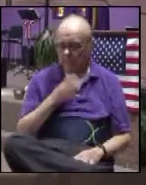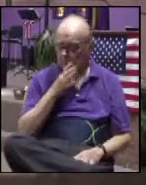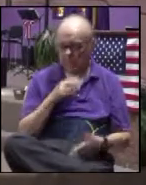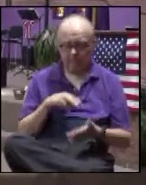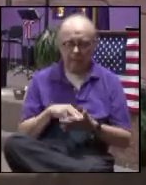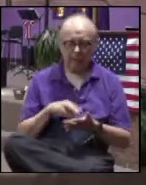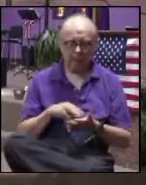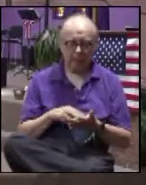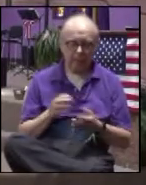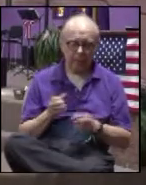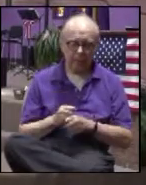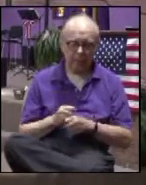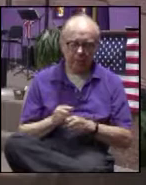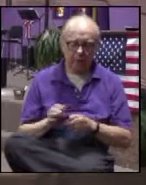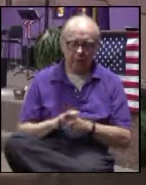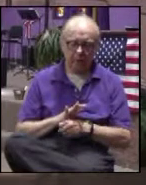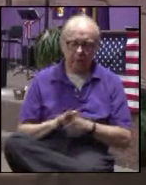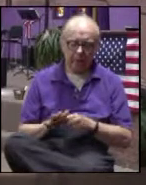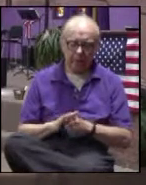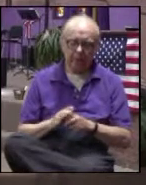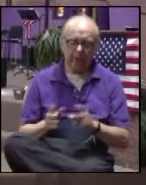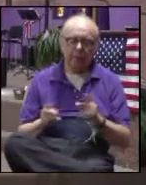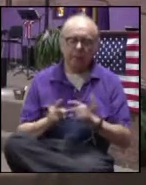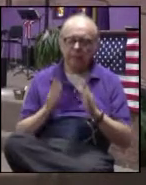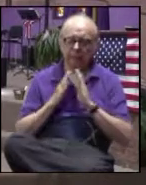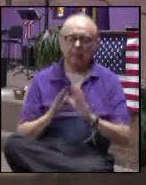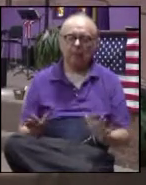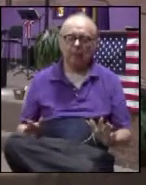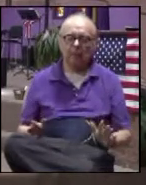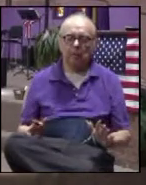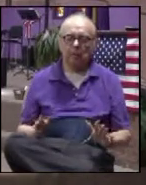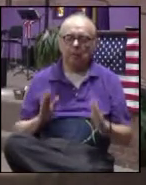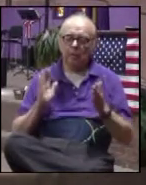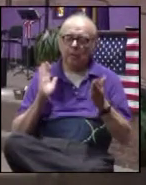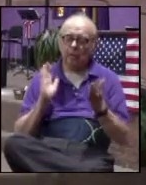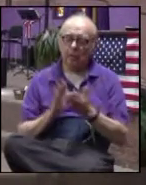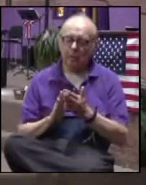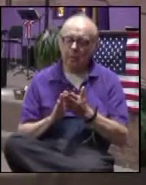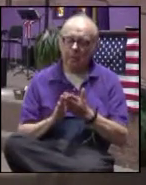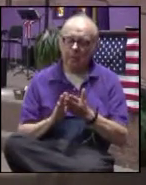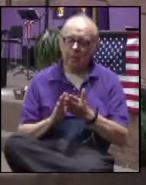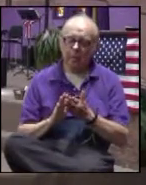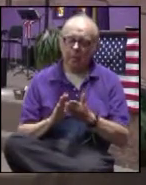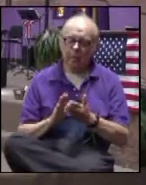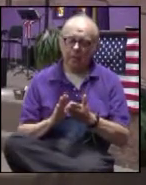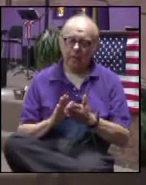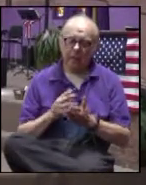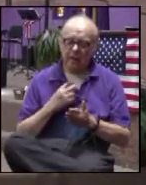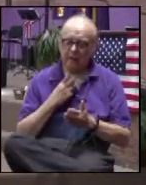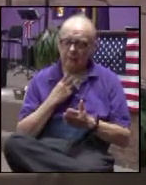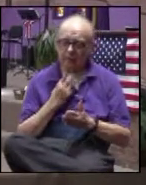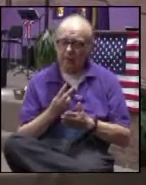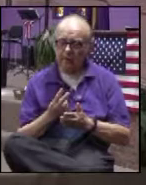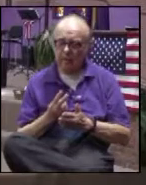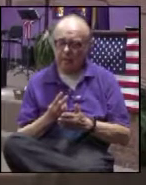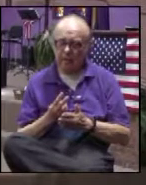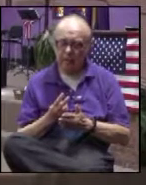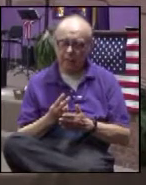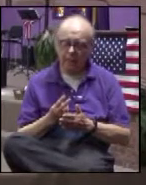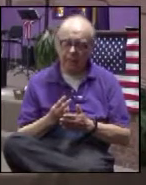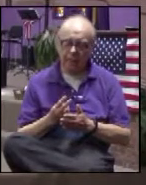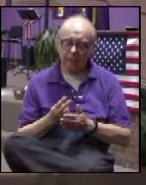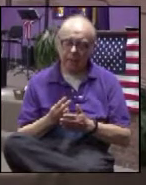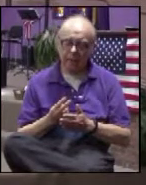stands, she gets the entire place quiet in a very small, kind of as loud as she could project her mousy